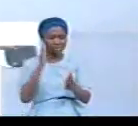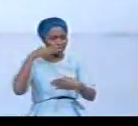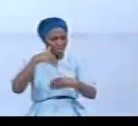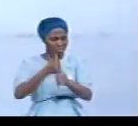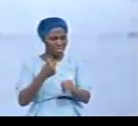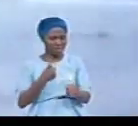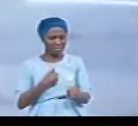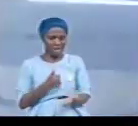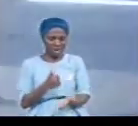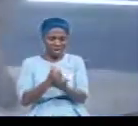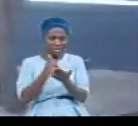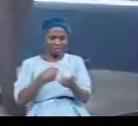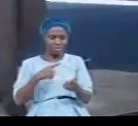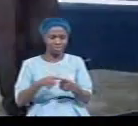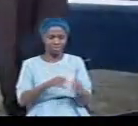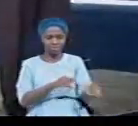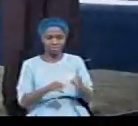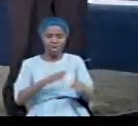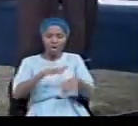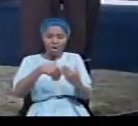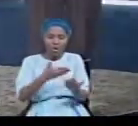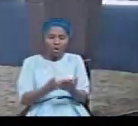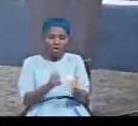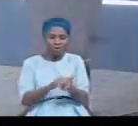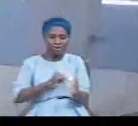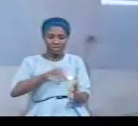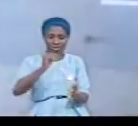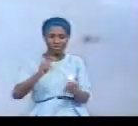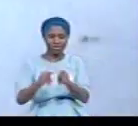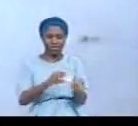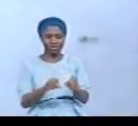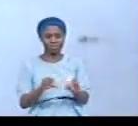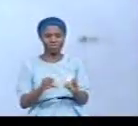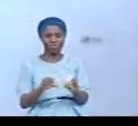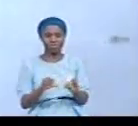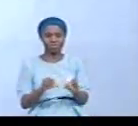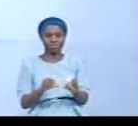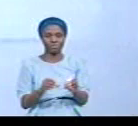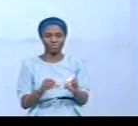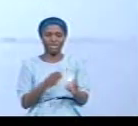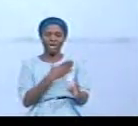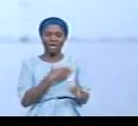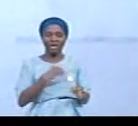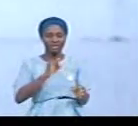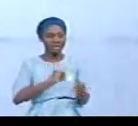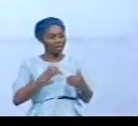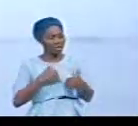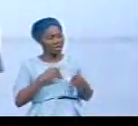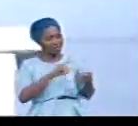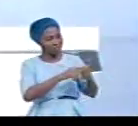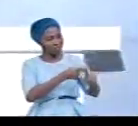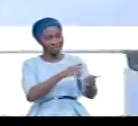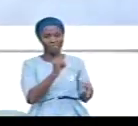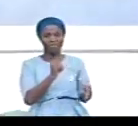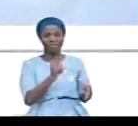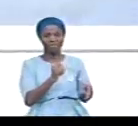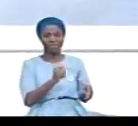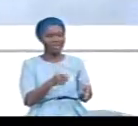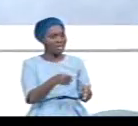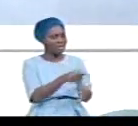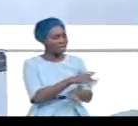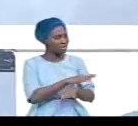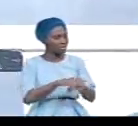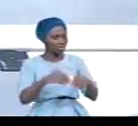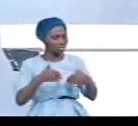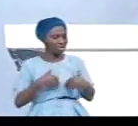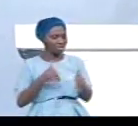fulfill all that I needed to fulfill. And I had friends, they didn't have that kind of